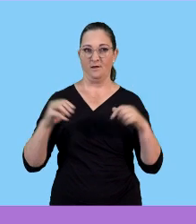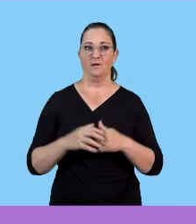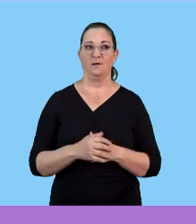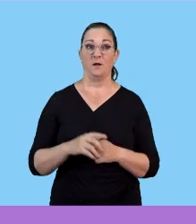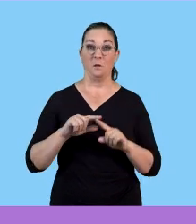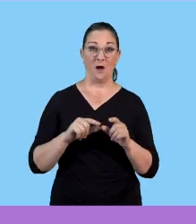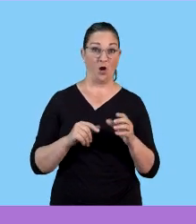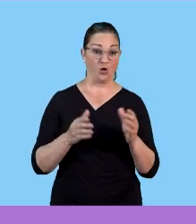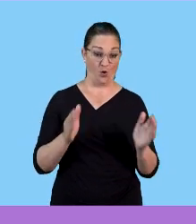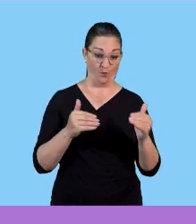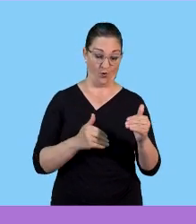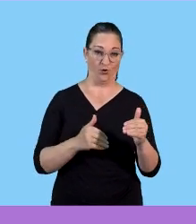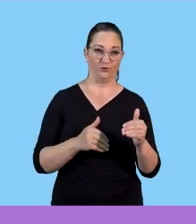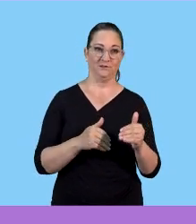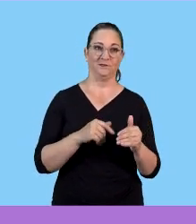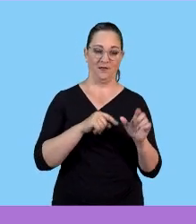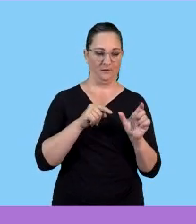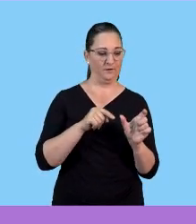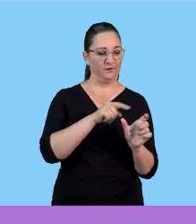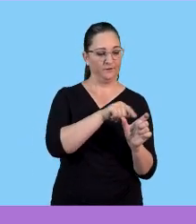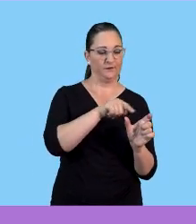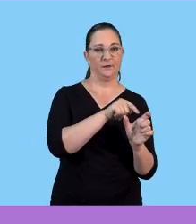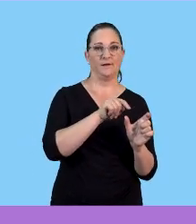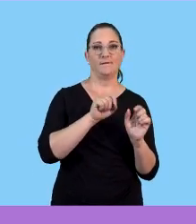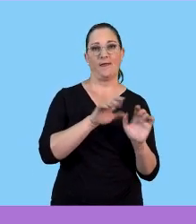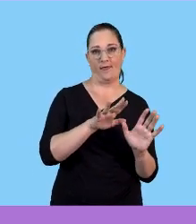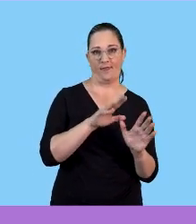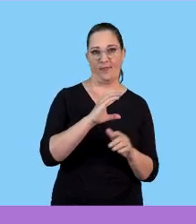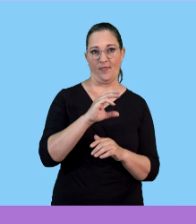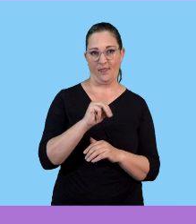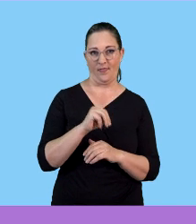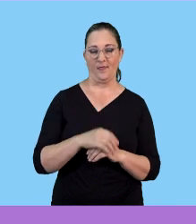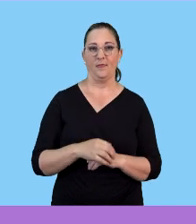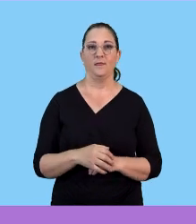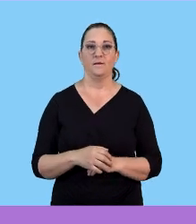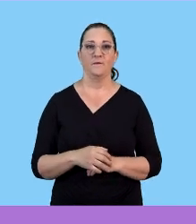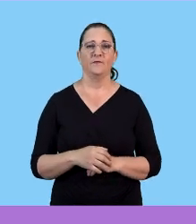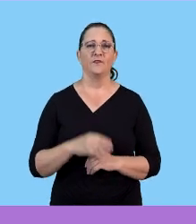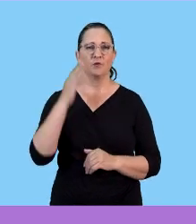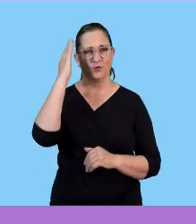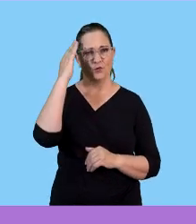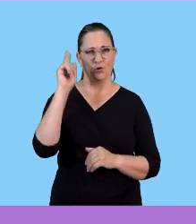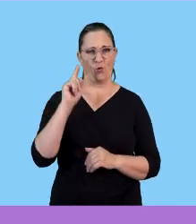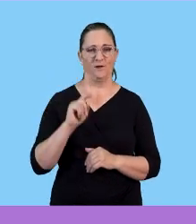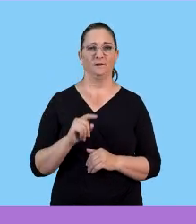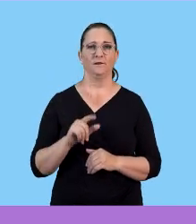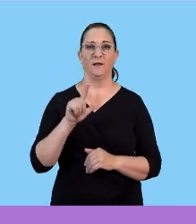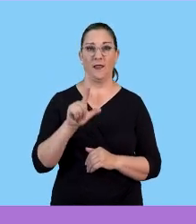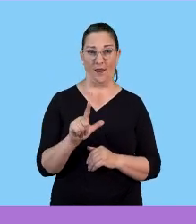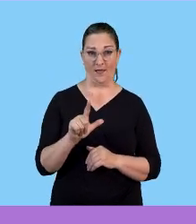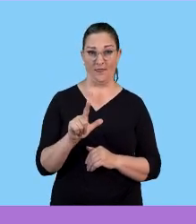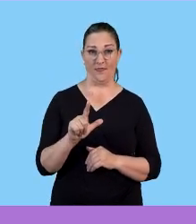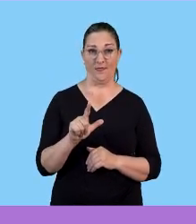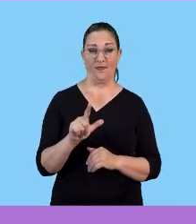a length of 10. So what do we know? For the length, we know that the length